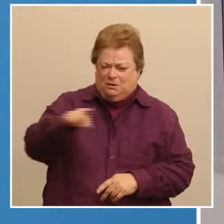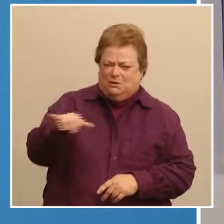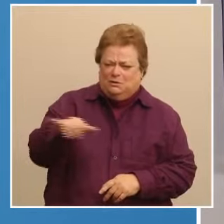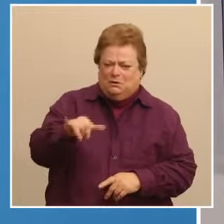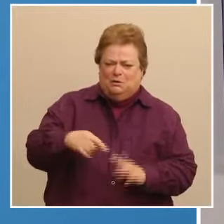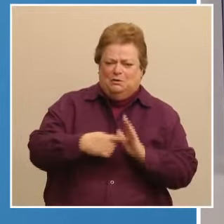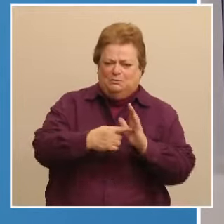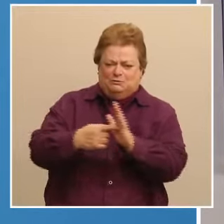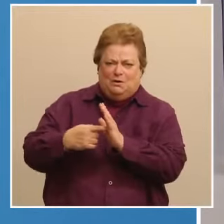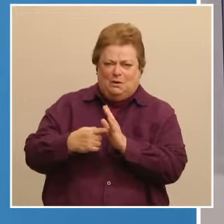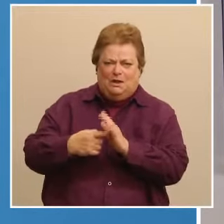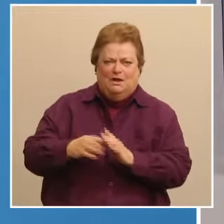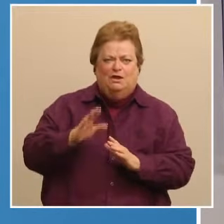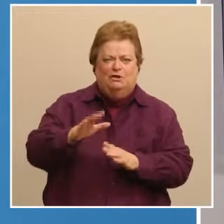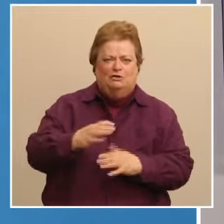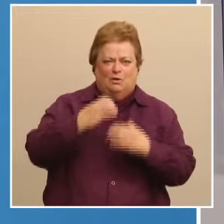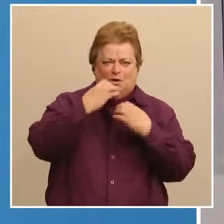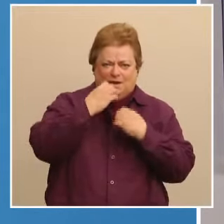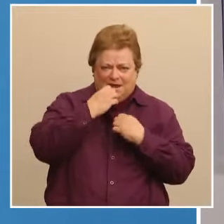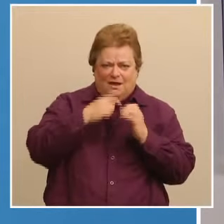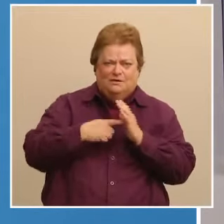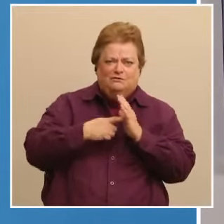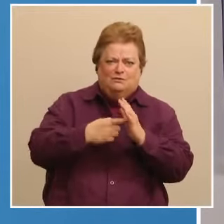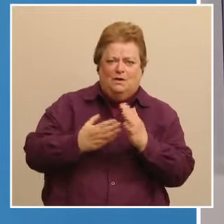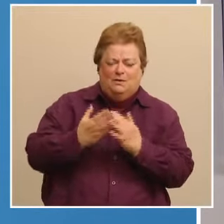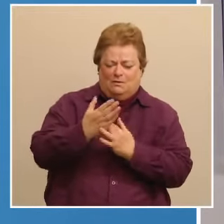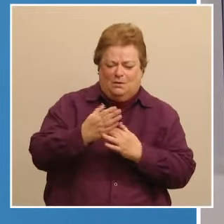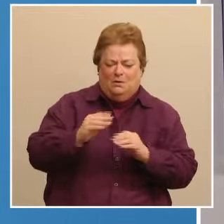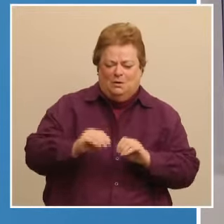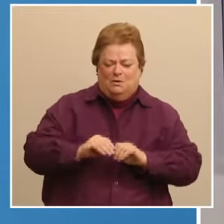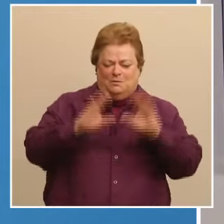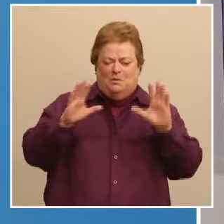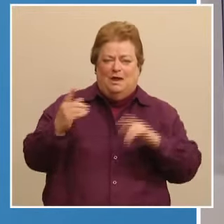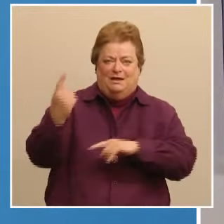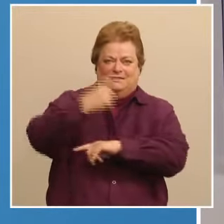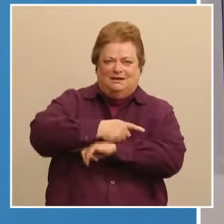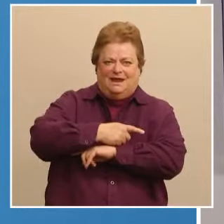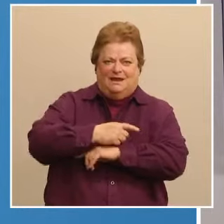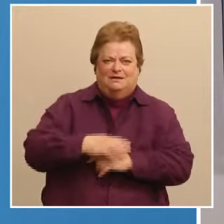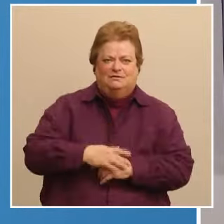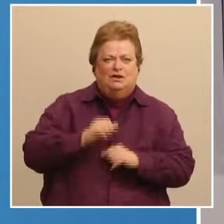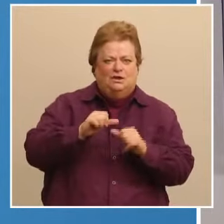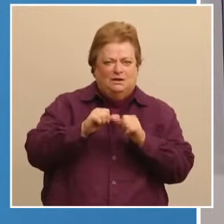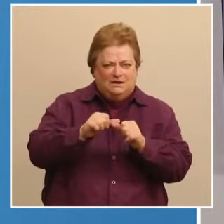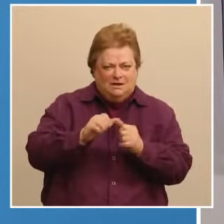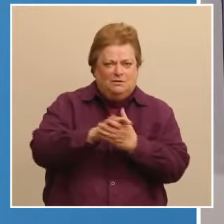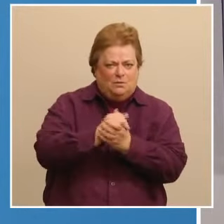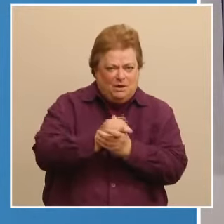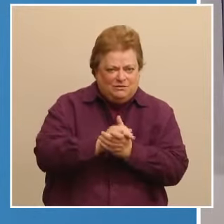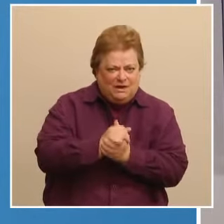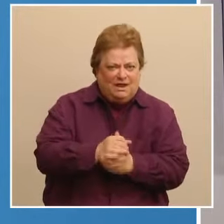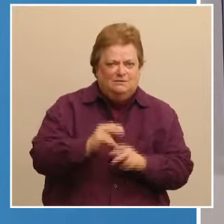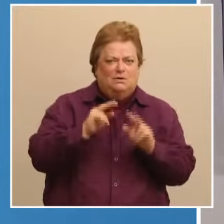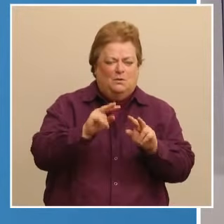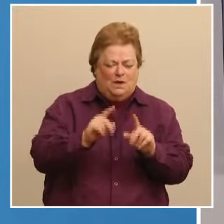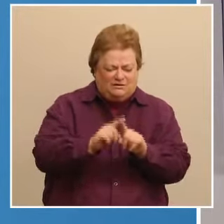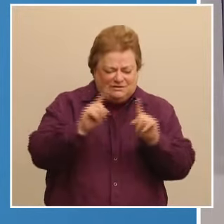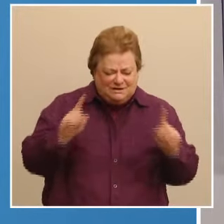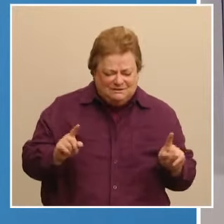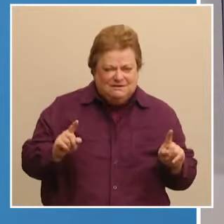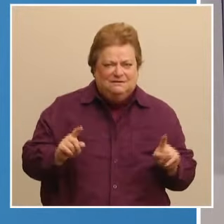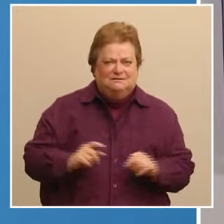pandemic. Your care is seeing us through to brighter days. You have continued to wash your hands, watch your